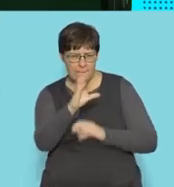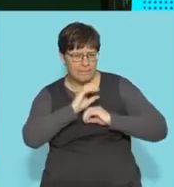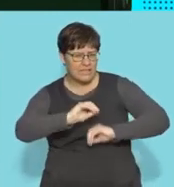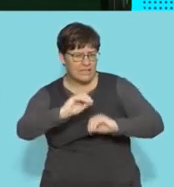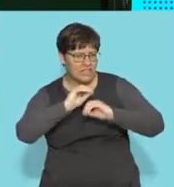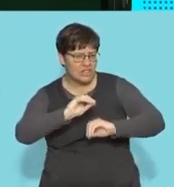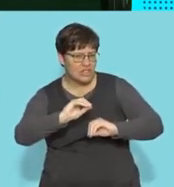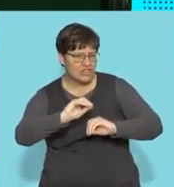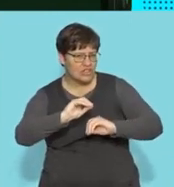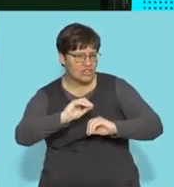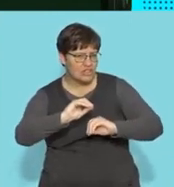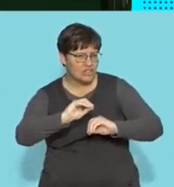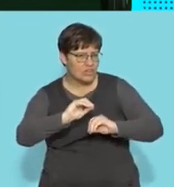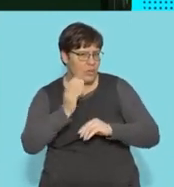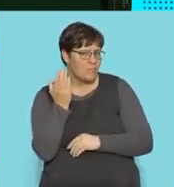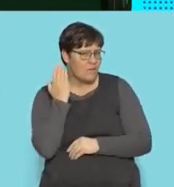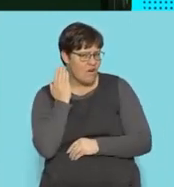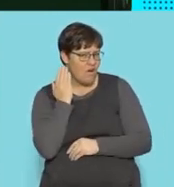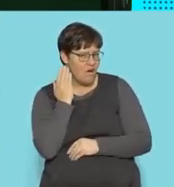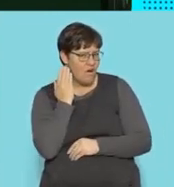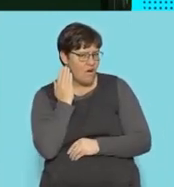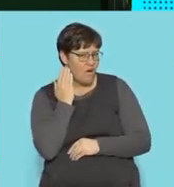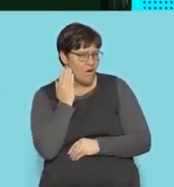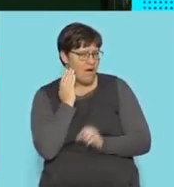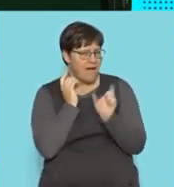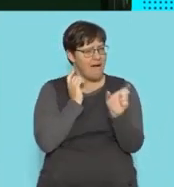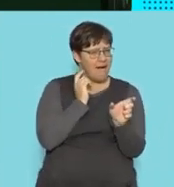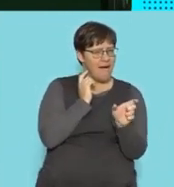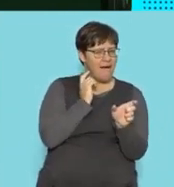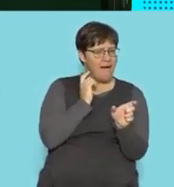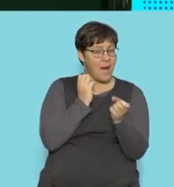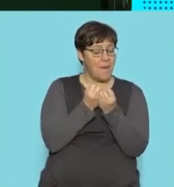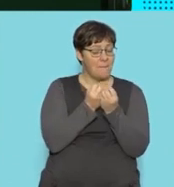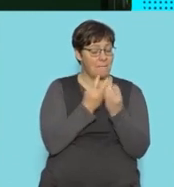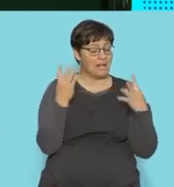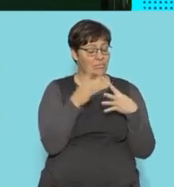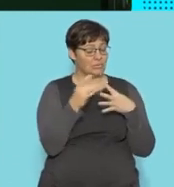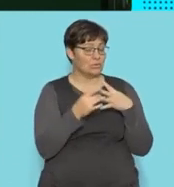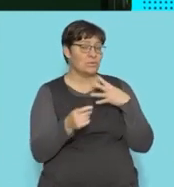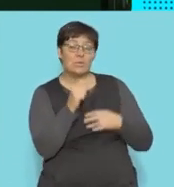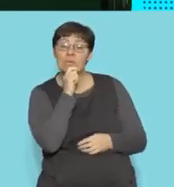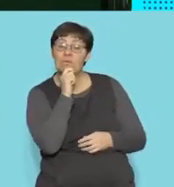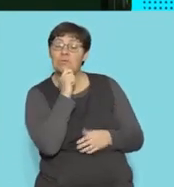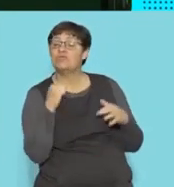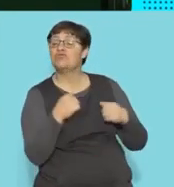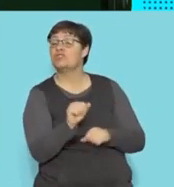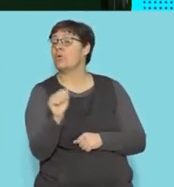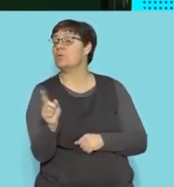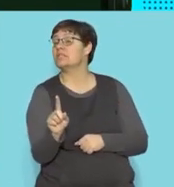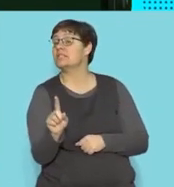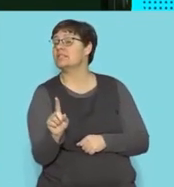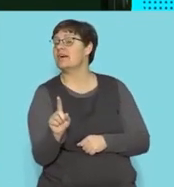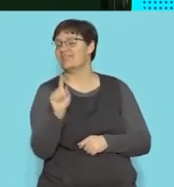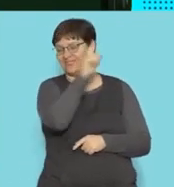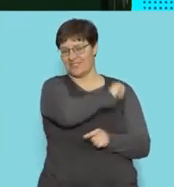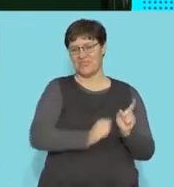I taught you in our last lesson? Do you remember that for multiple choice, we used the